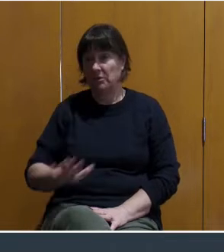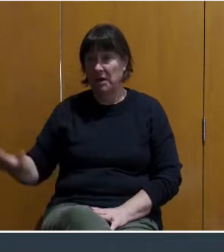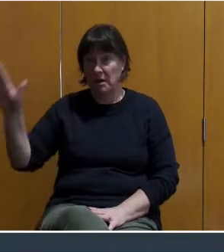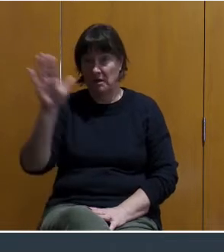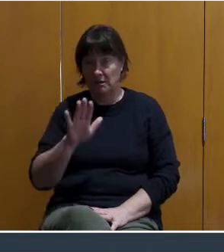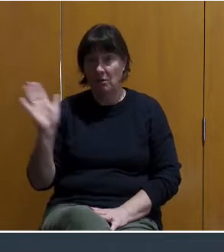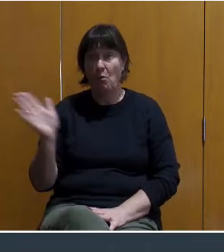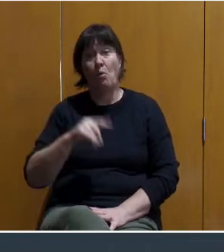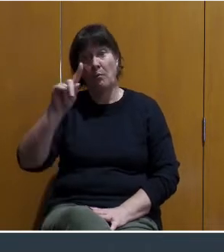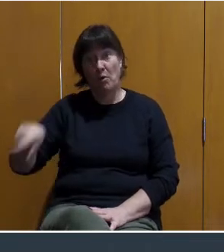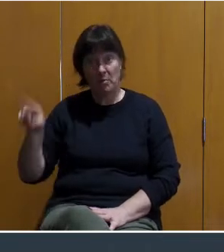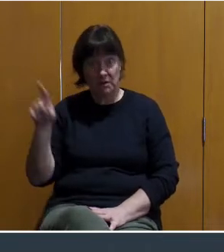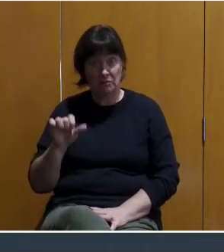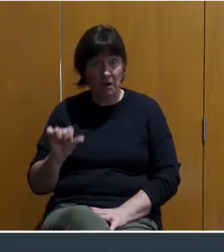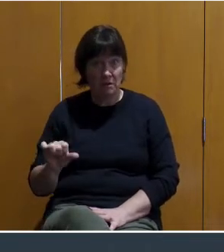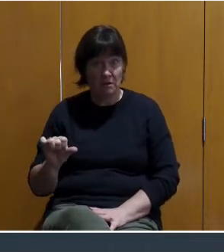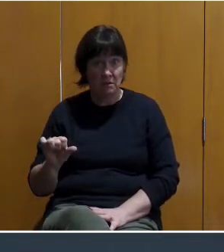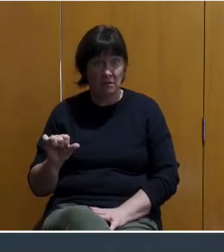that's all prohibited.